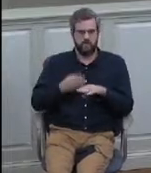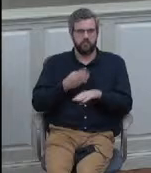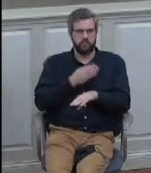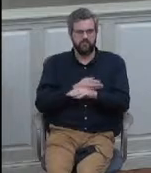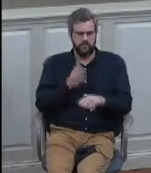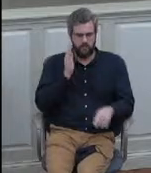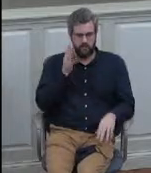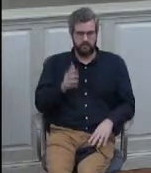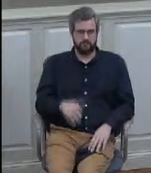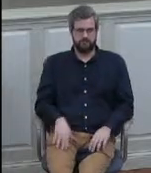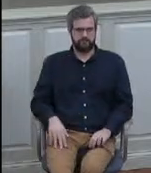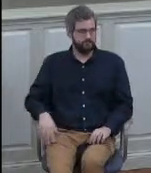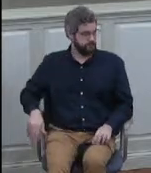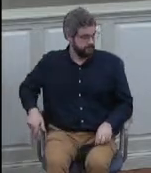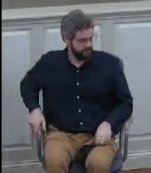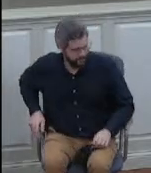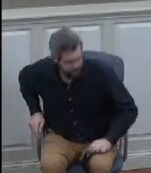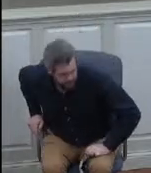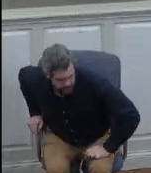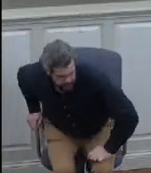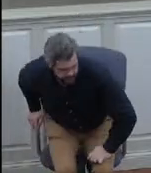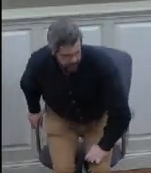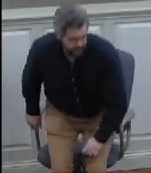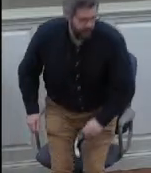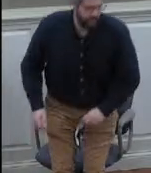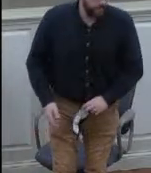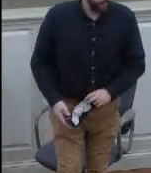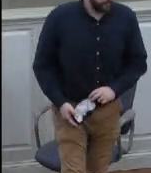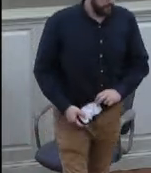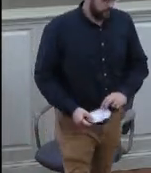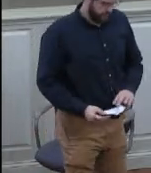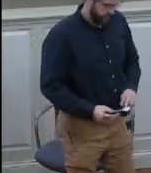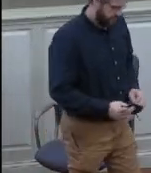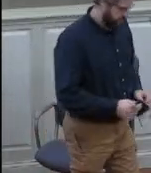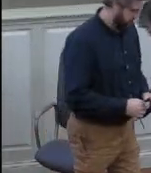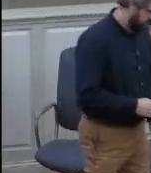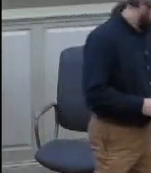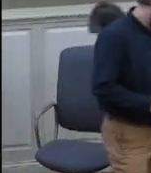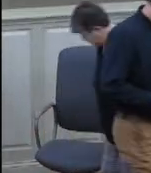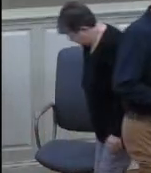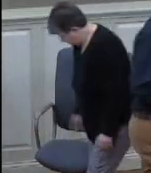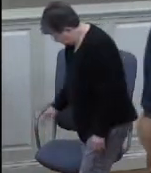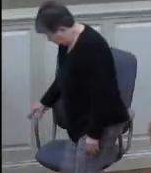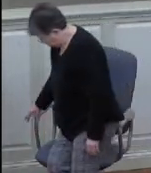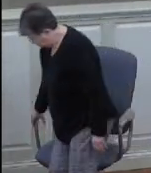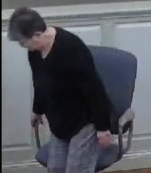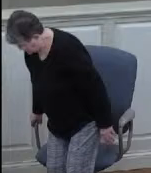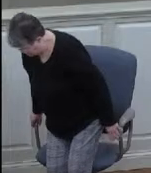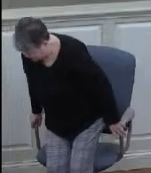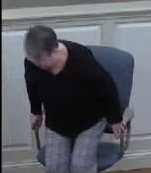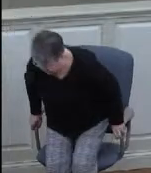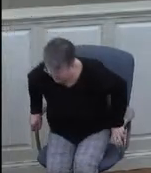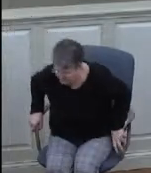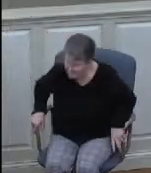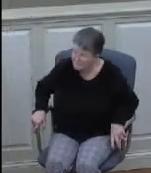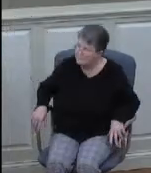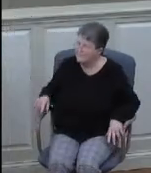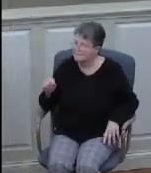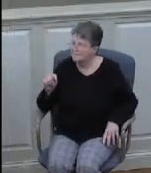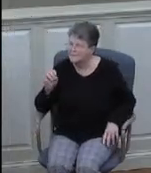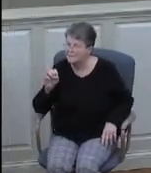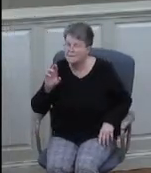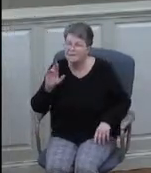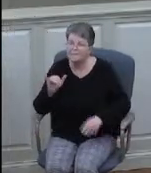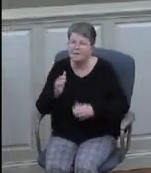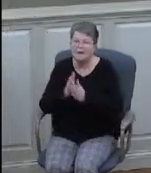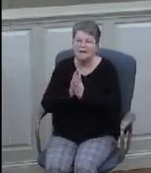upon. Can I ask a question? Yes, sir. So that 18%, do we know how that compares with, say, other industries